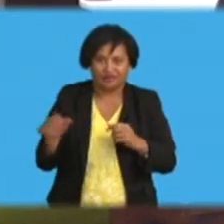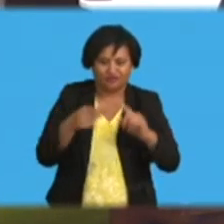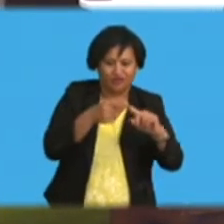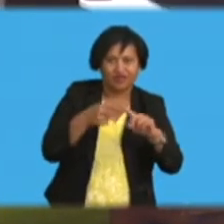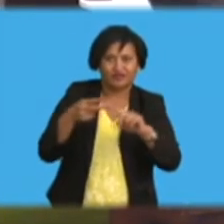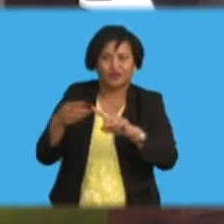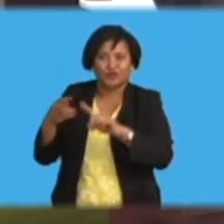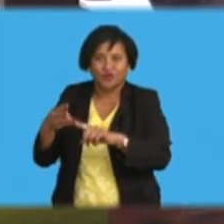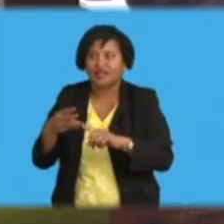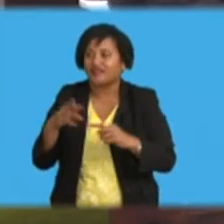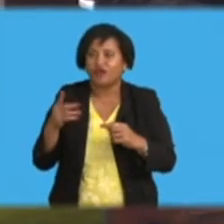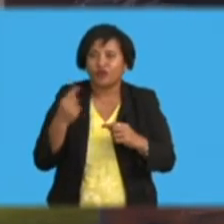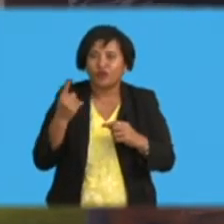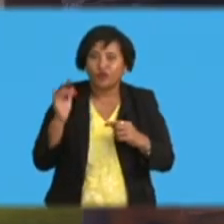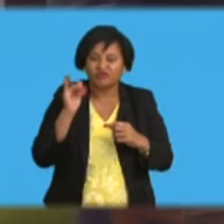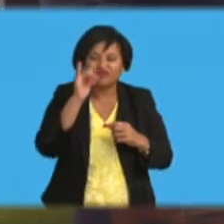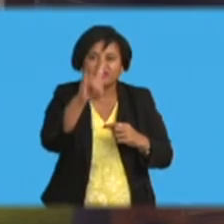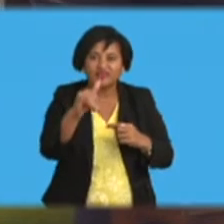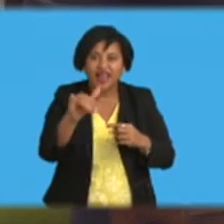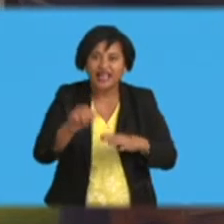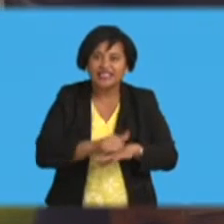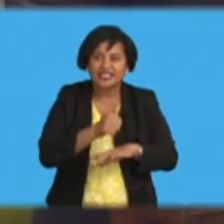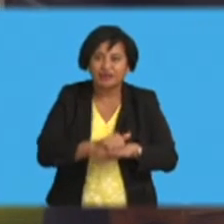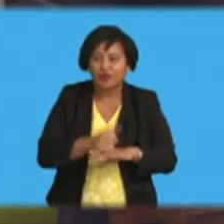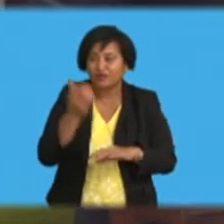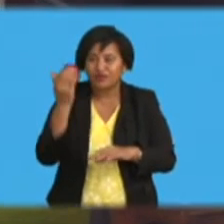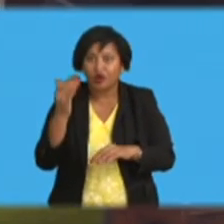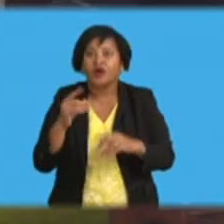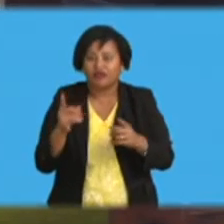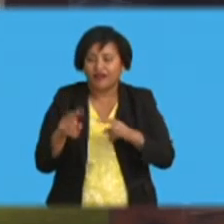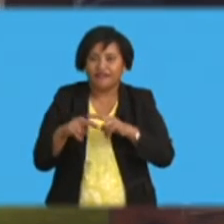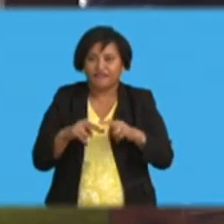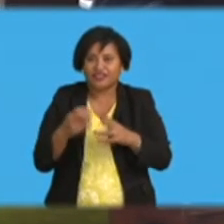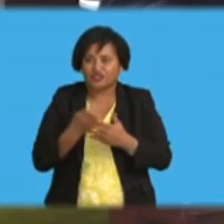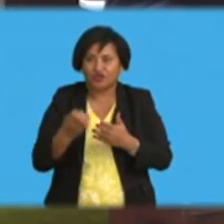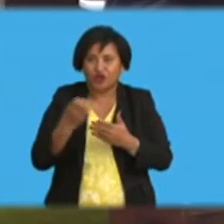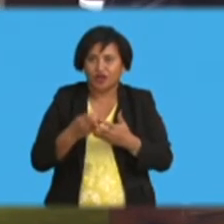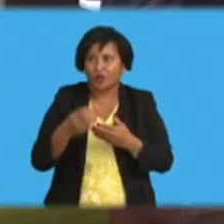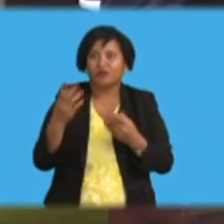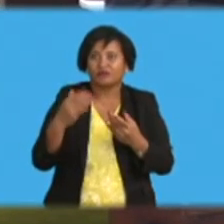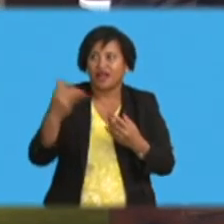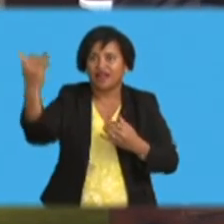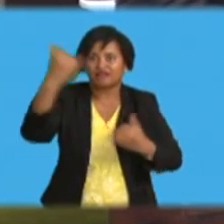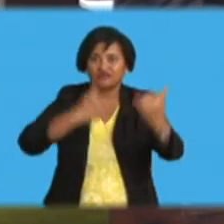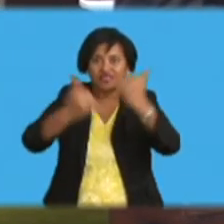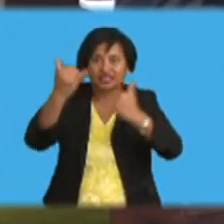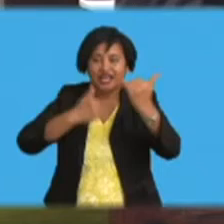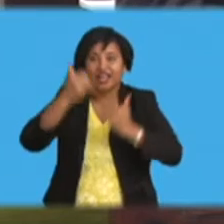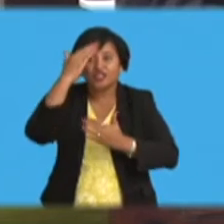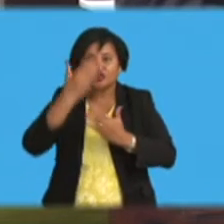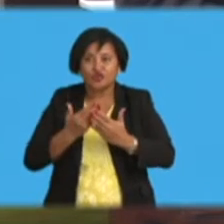to go to Singapore and other places, the Fijian economy will also get a boost, with an influx of foreign students arriving in Fiji to use the